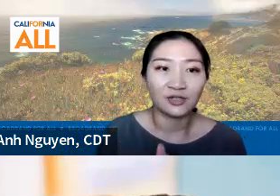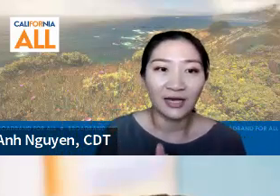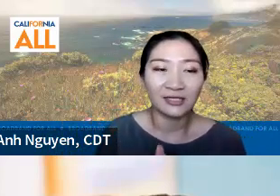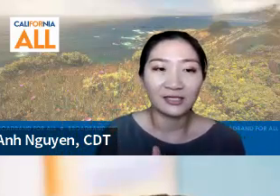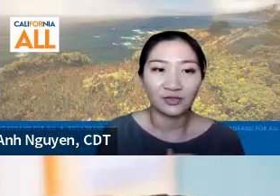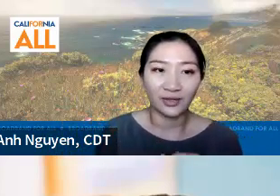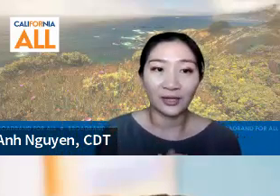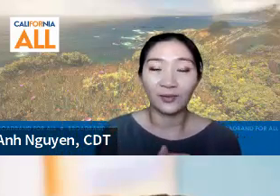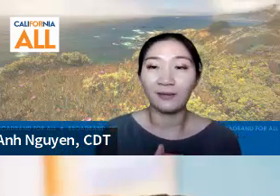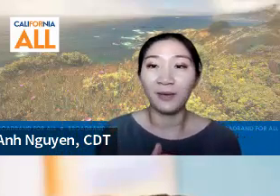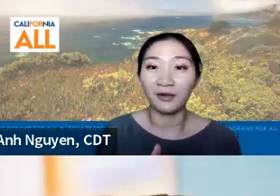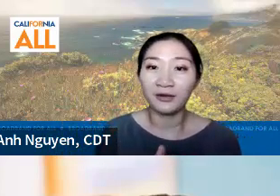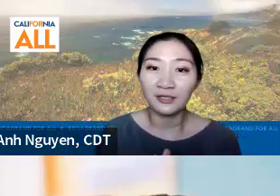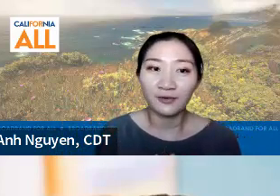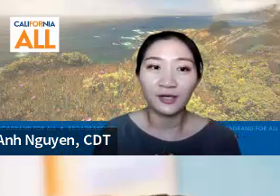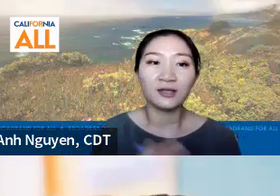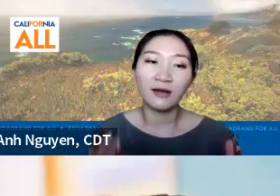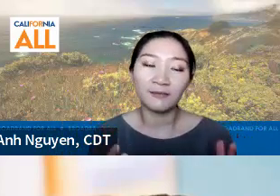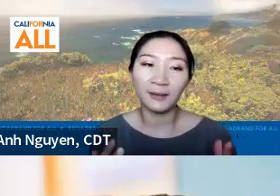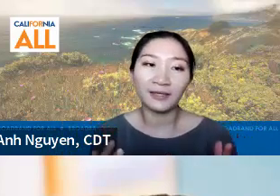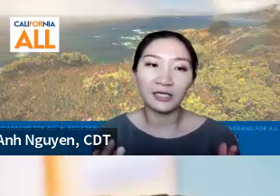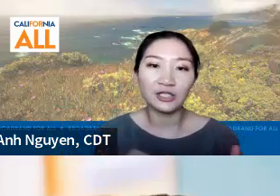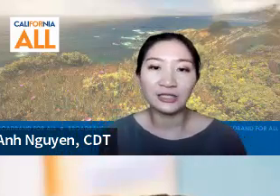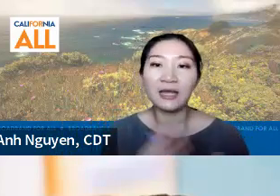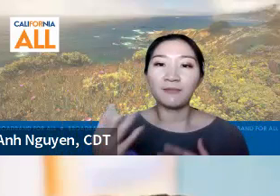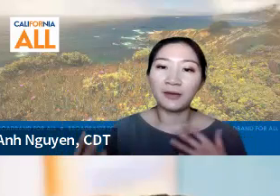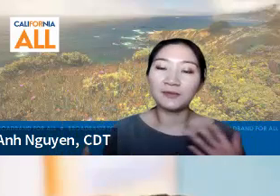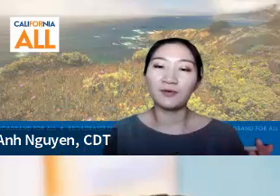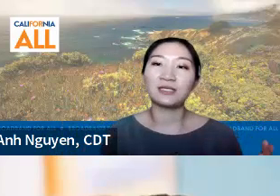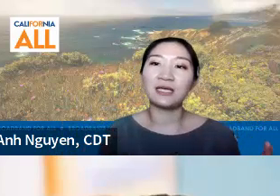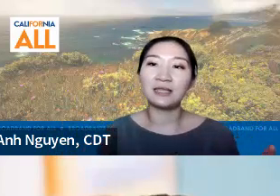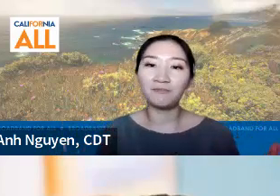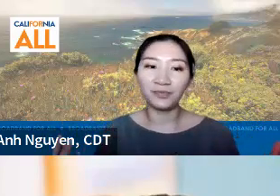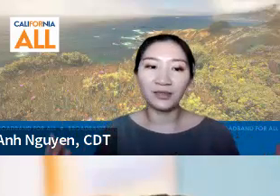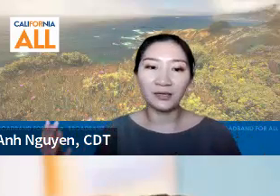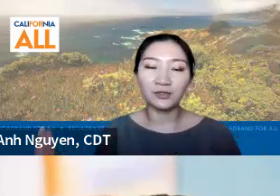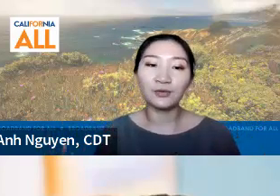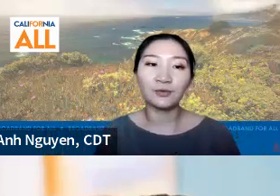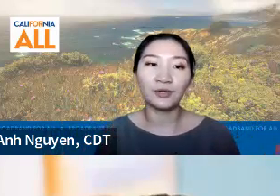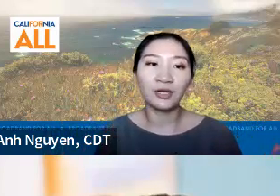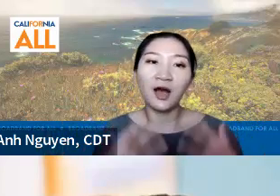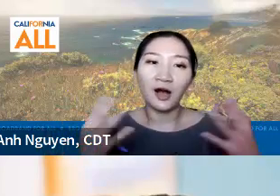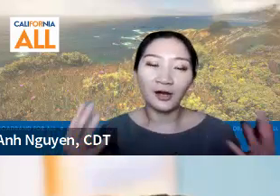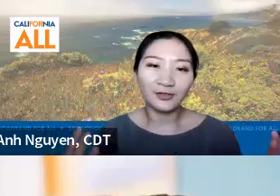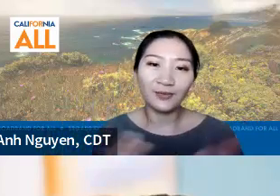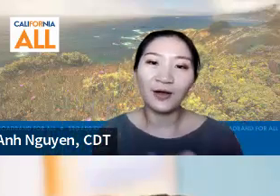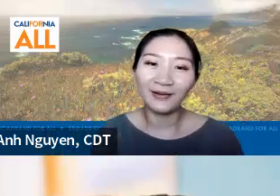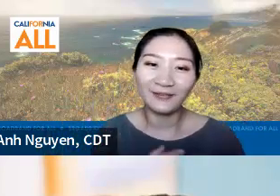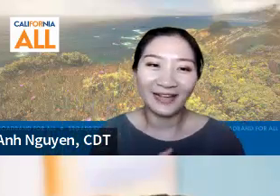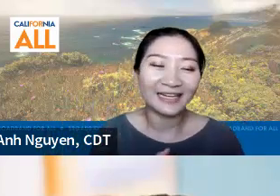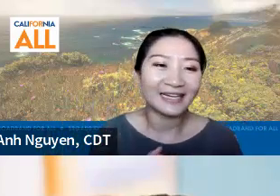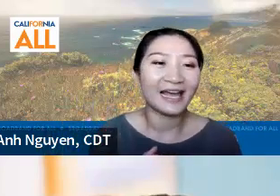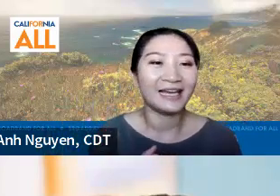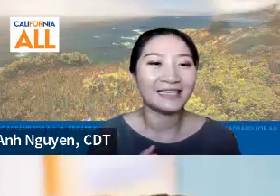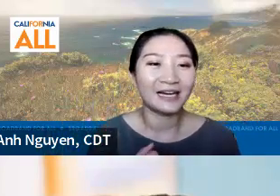taking to address digital equity barriers for the covered populations. Perhaps folks in the Zoom could also come